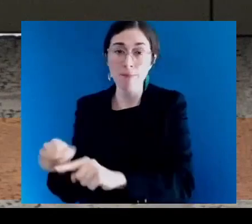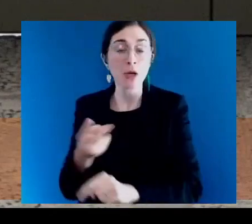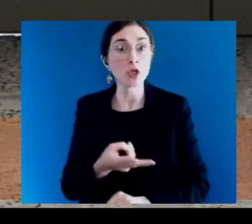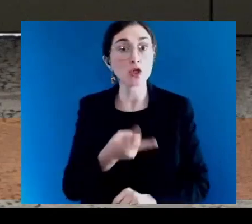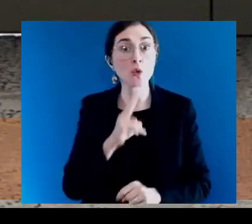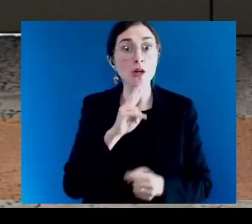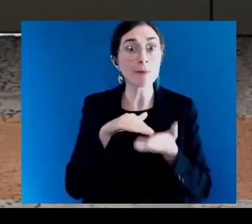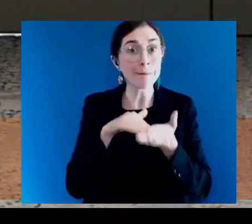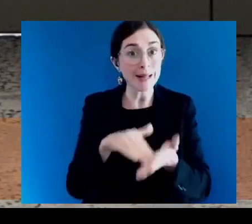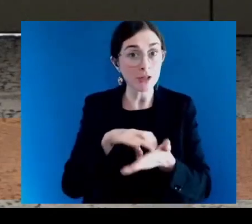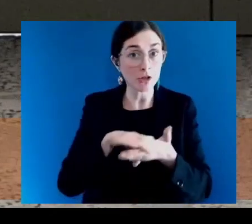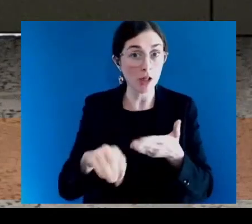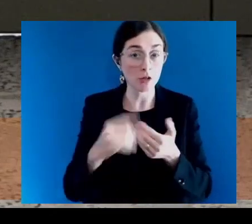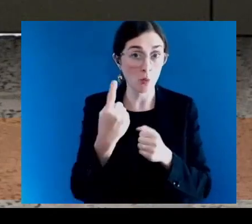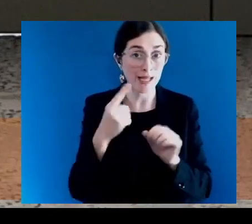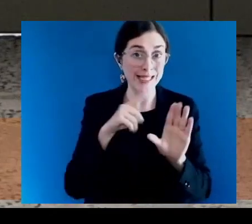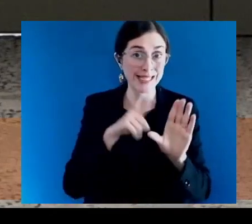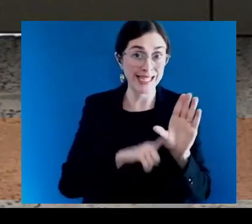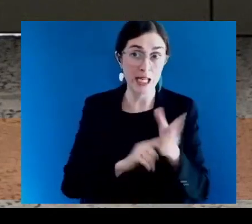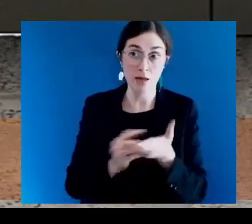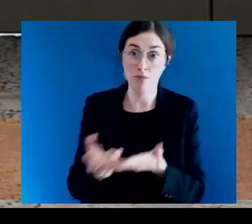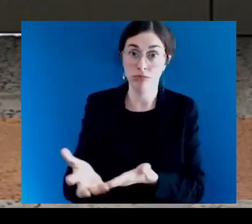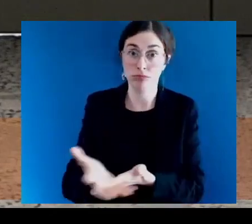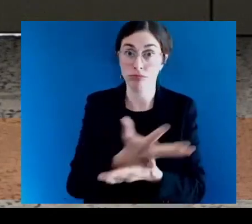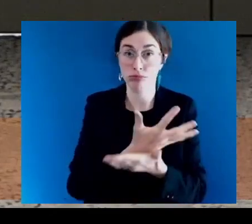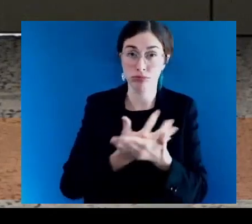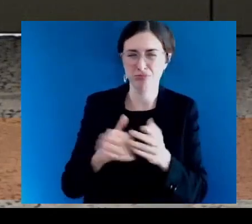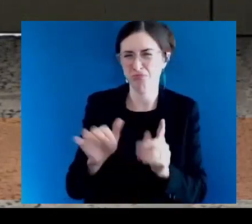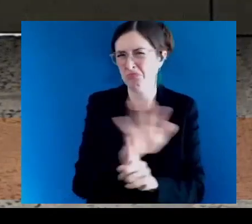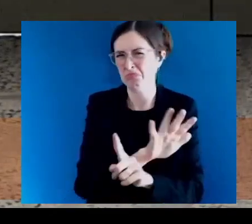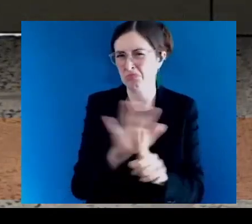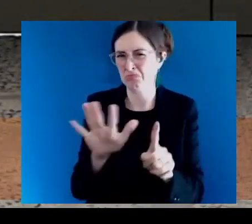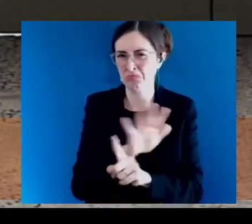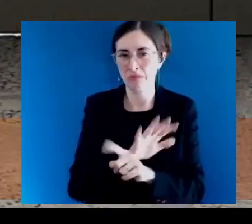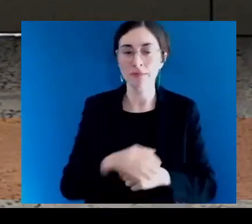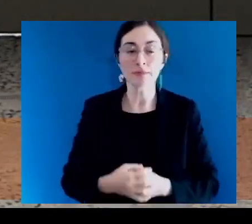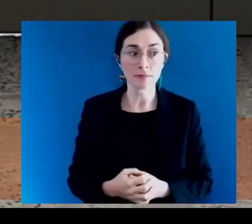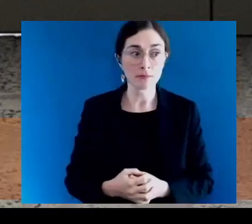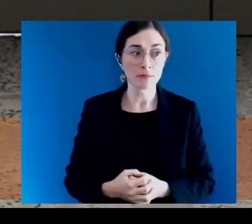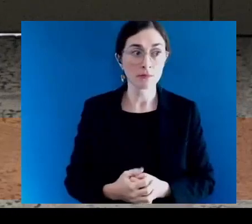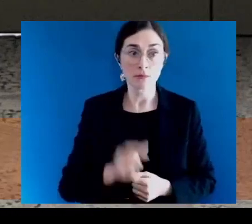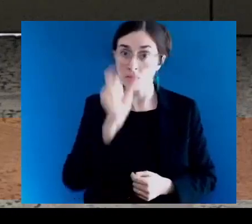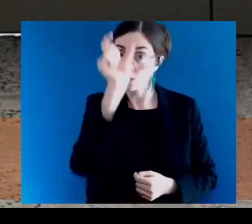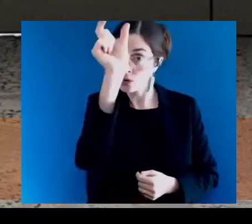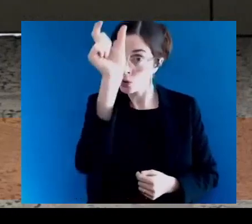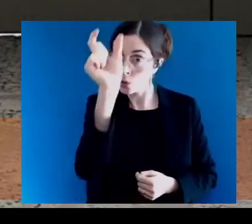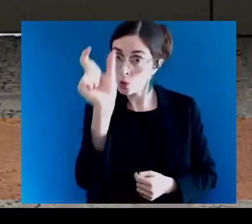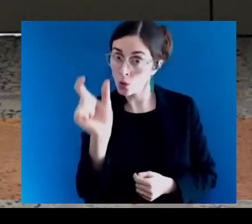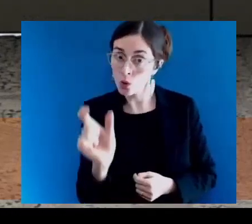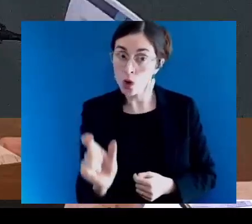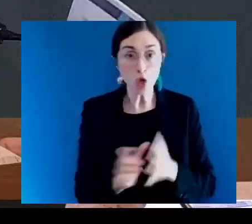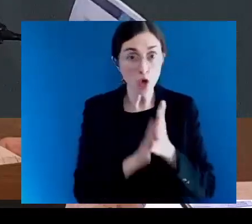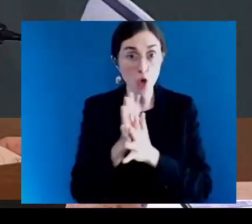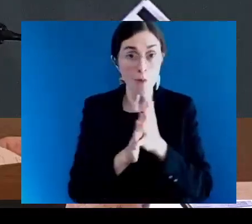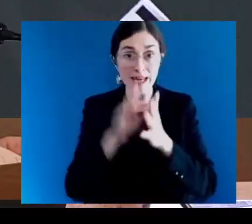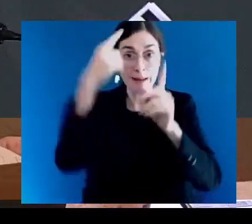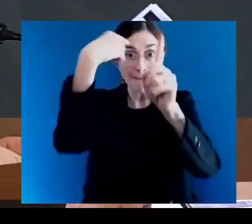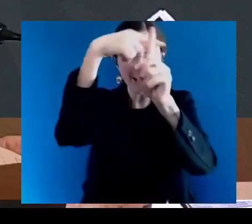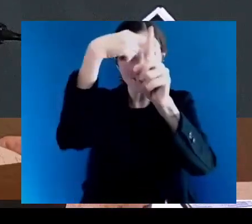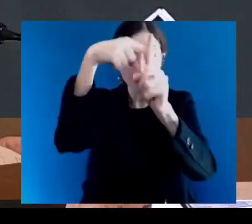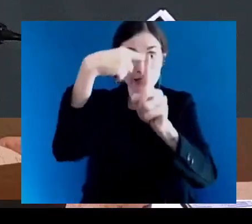year, roughly speaking. All of those columns, Commissioner? Sorry? All of those